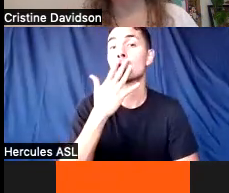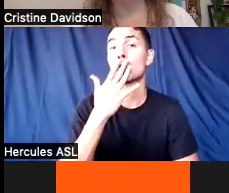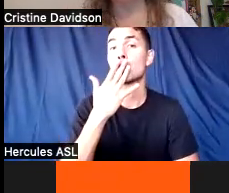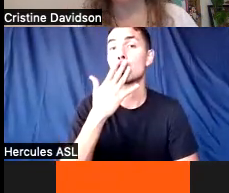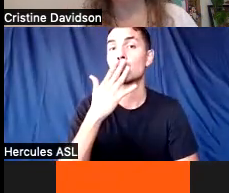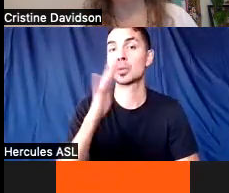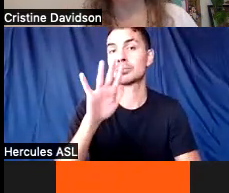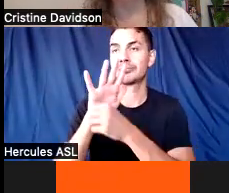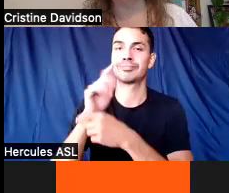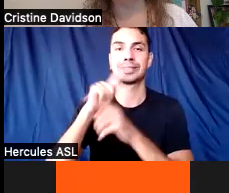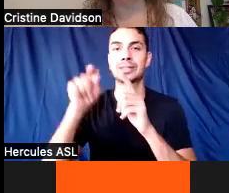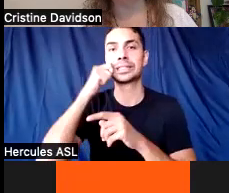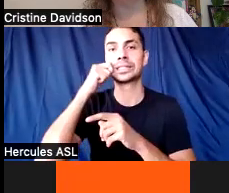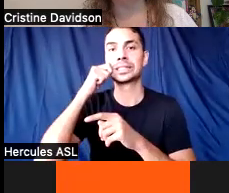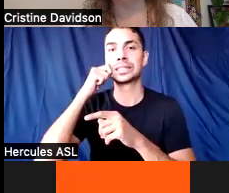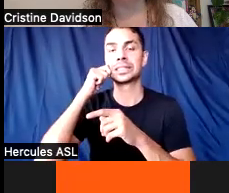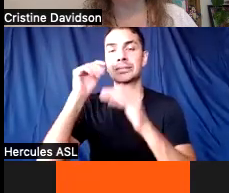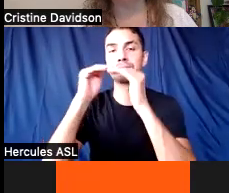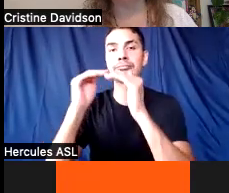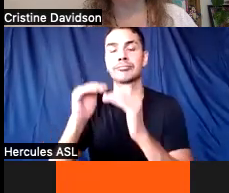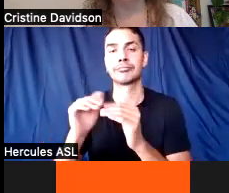Yep. Churches.